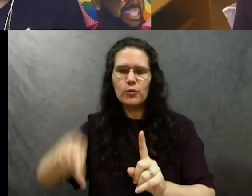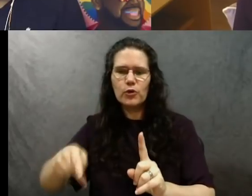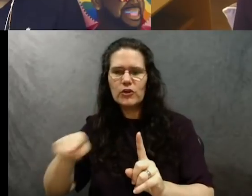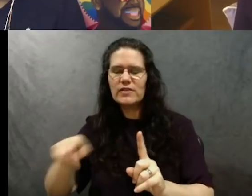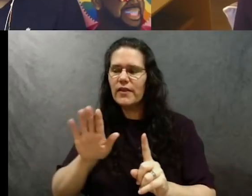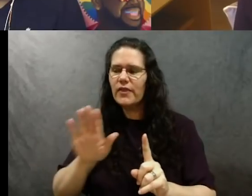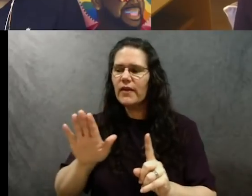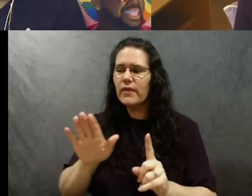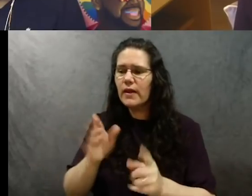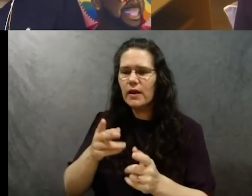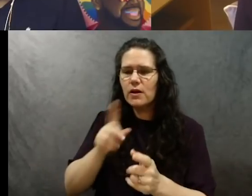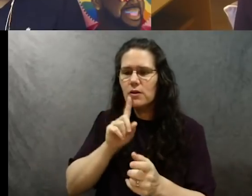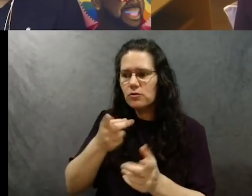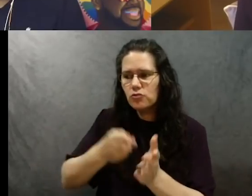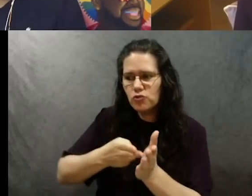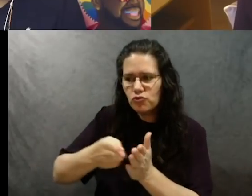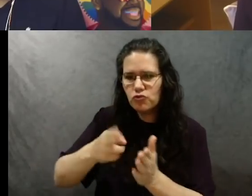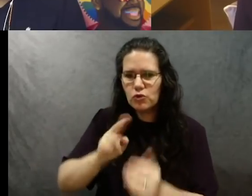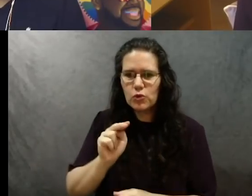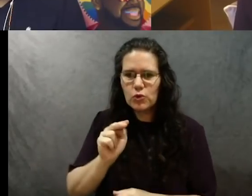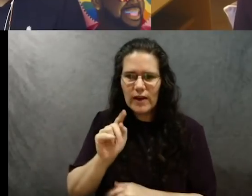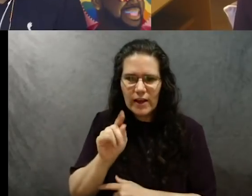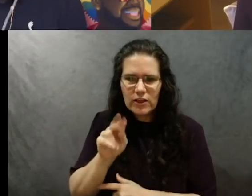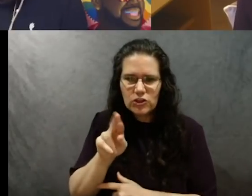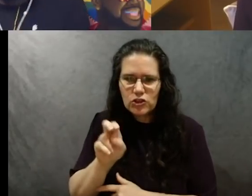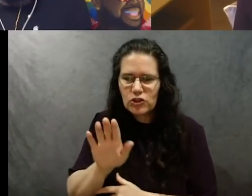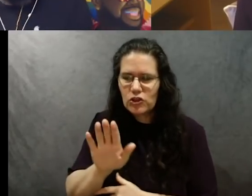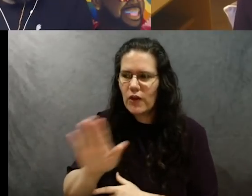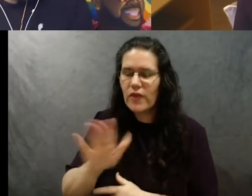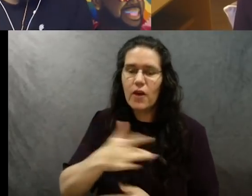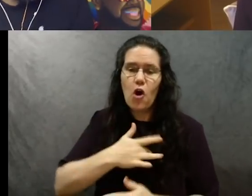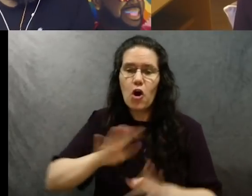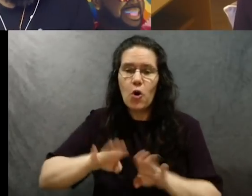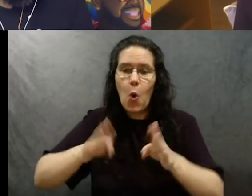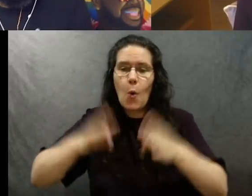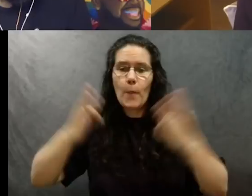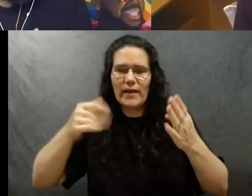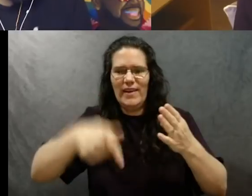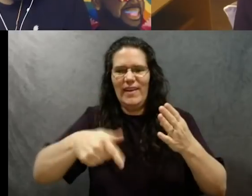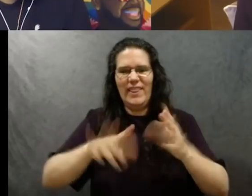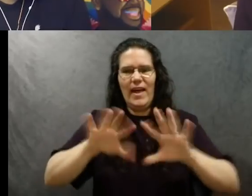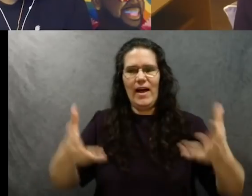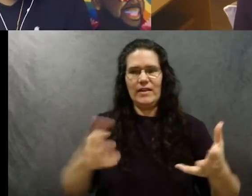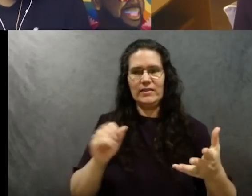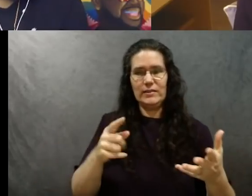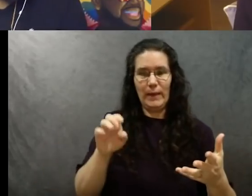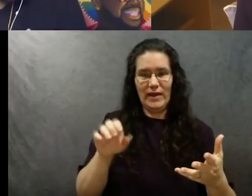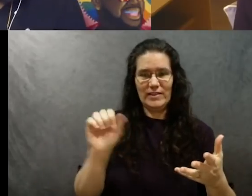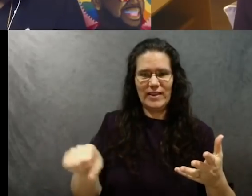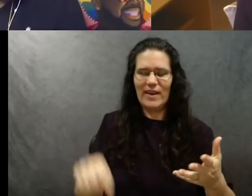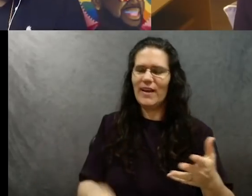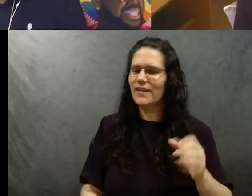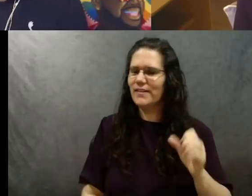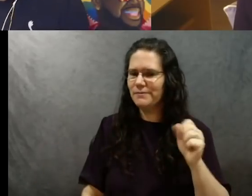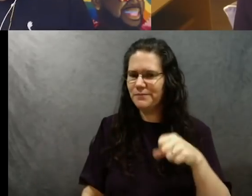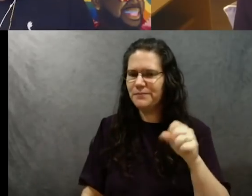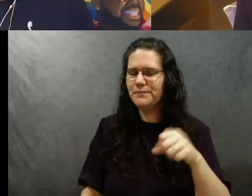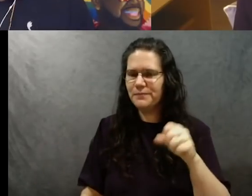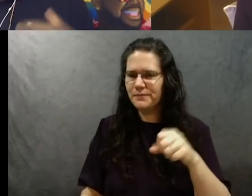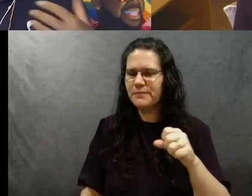their heart can unfold. Yes, you know, because it's about entering through interactions and relationships where